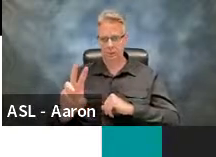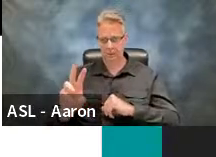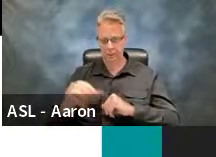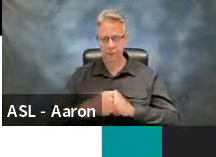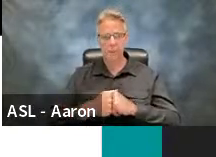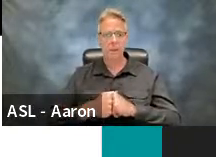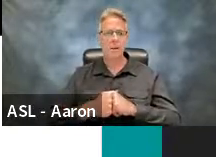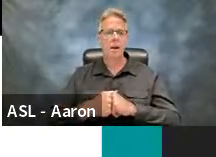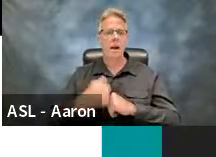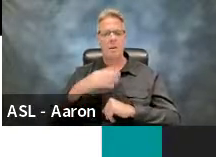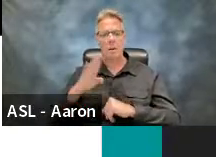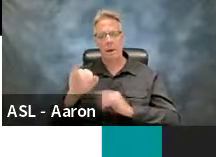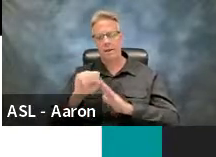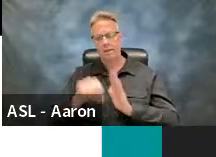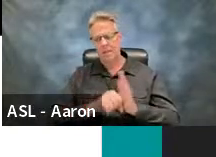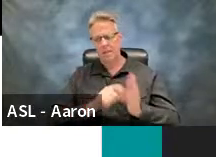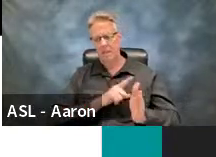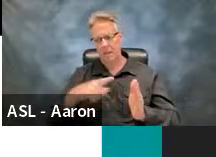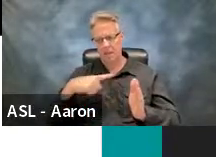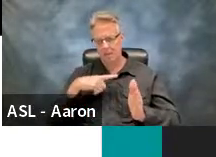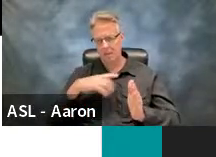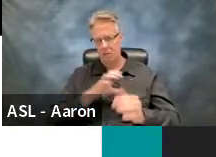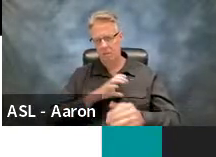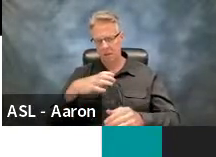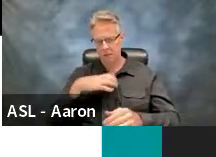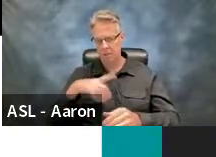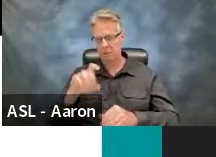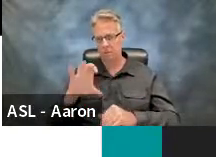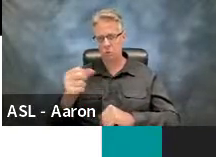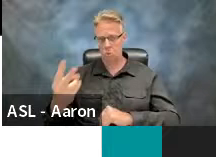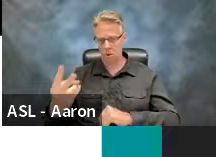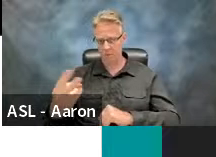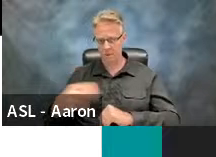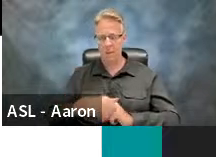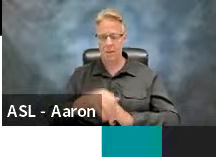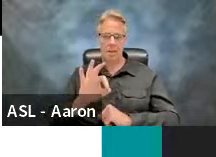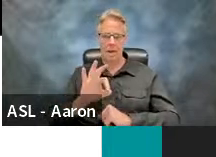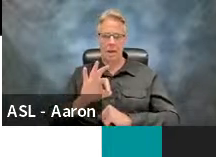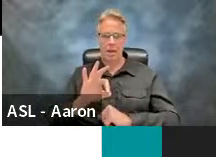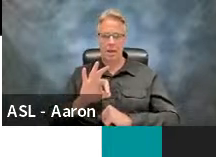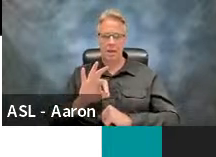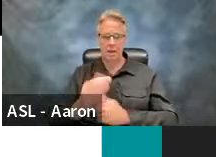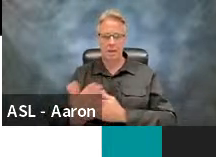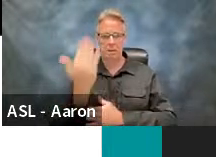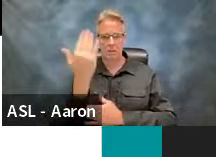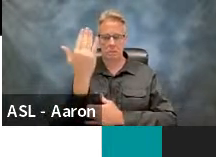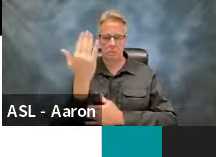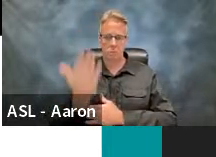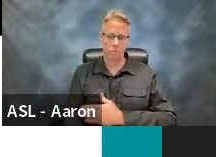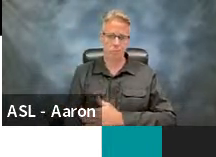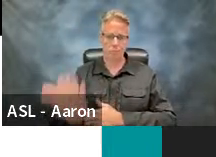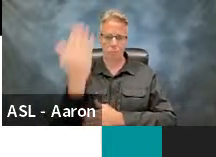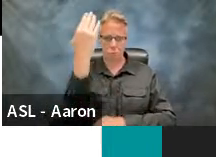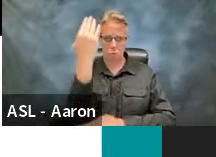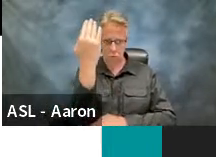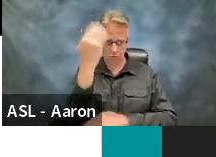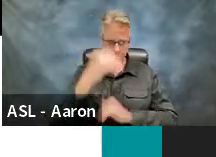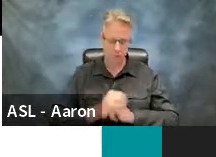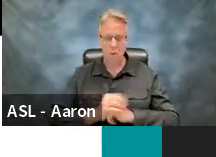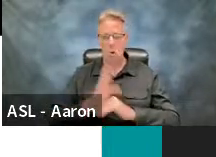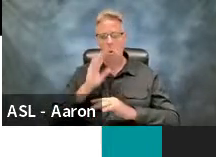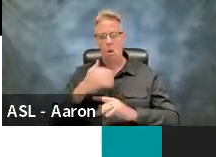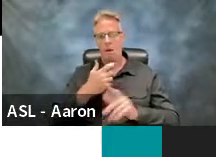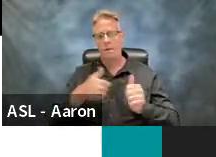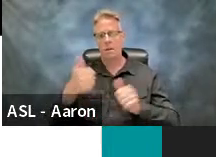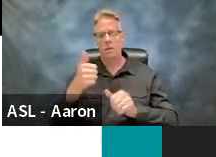then, of course, we have the Bi-State Legislative Committee on December 12th, 9 a.m. to noon. And then we'll have an